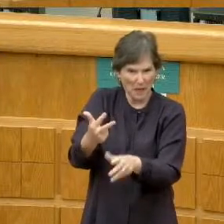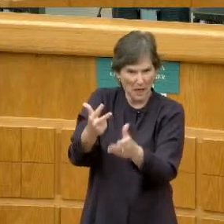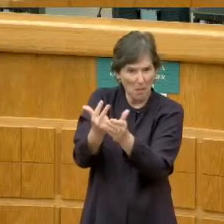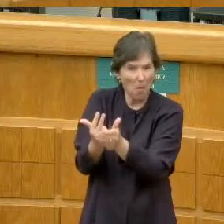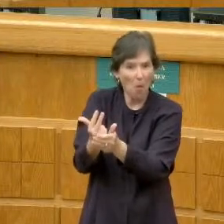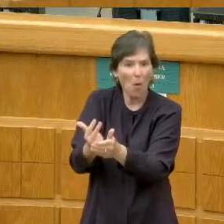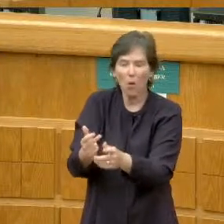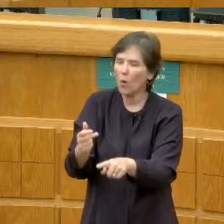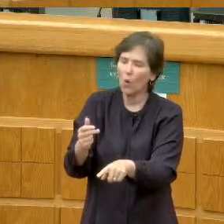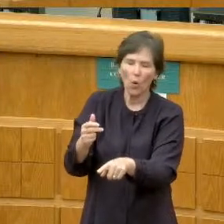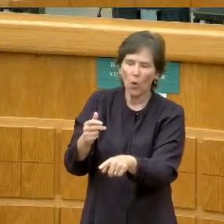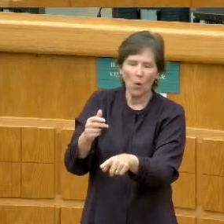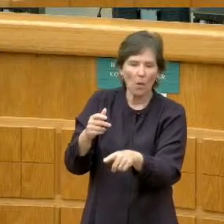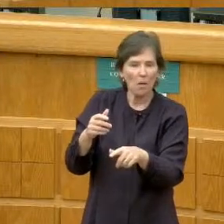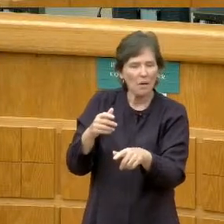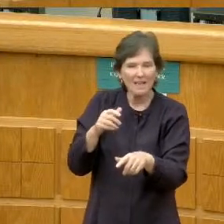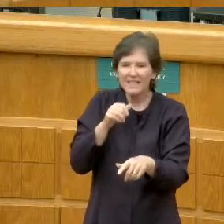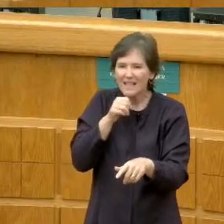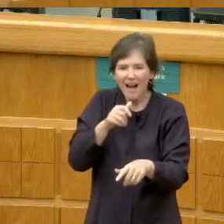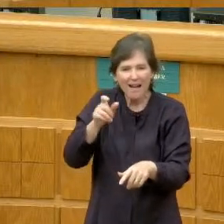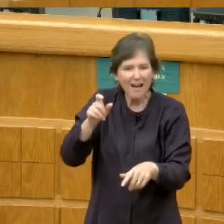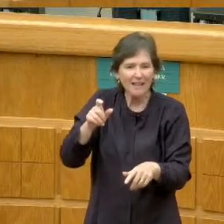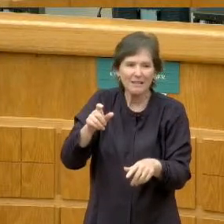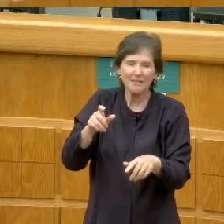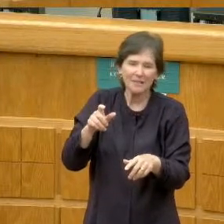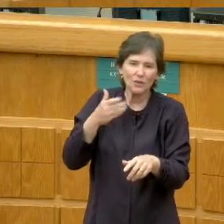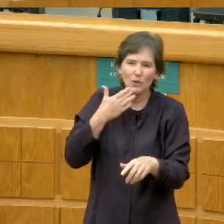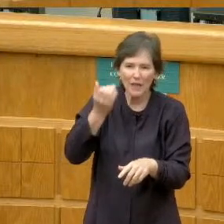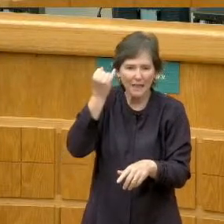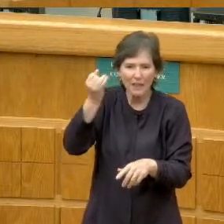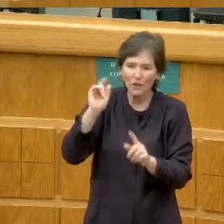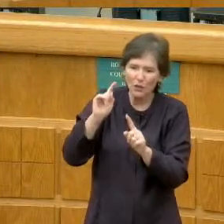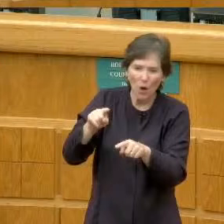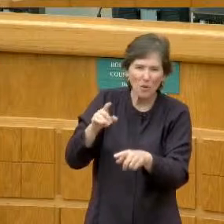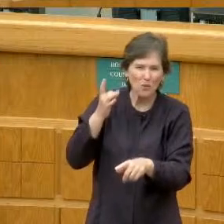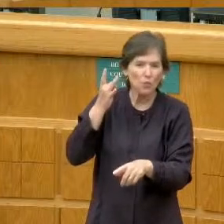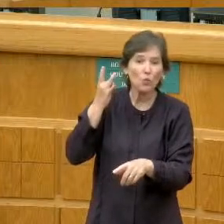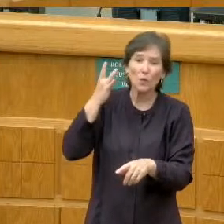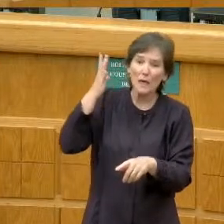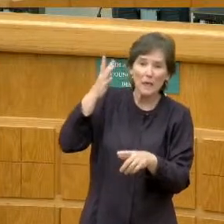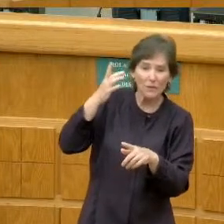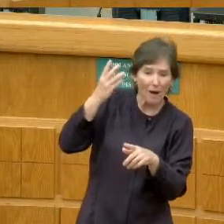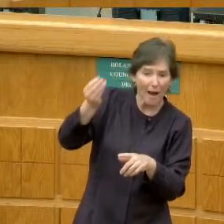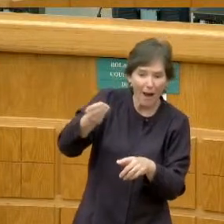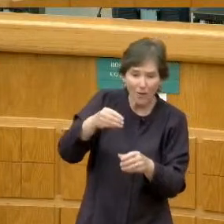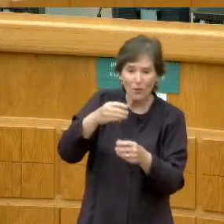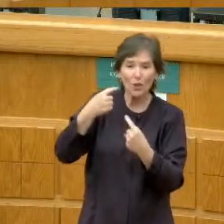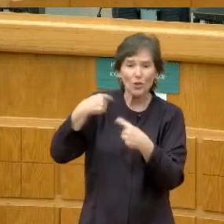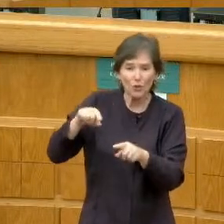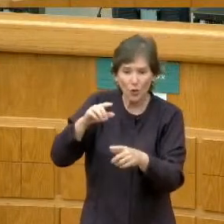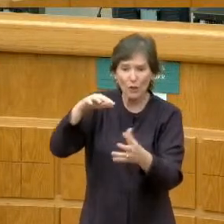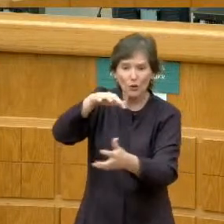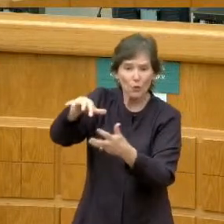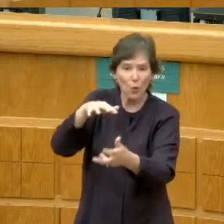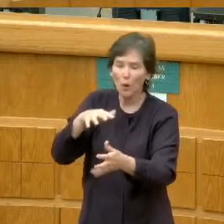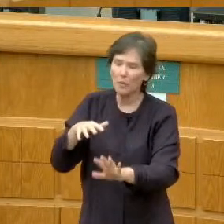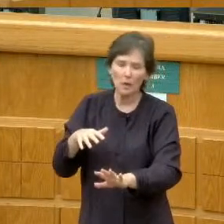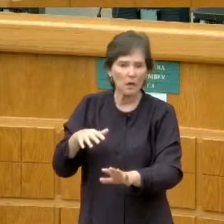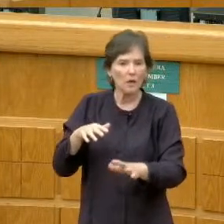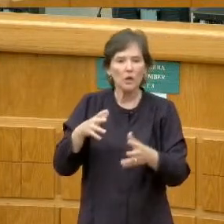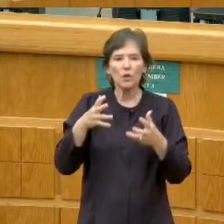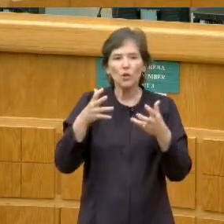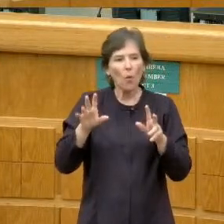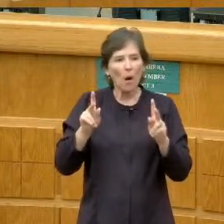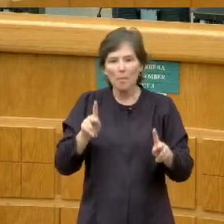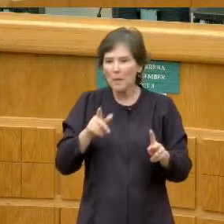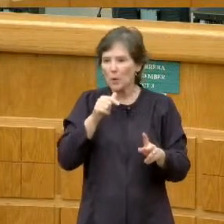unnecessary risk doesn't just put those in the boat at risk, in our boat example, or those on roads or beaches, but